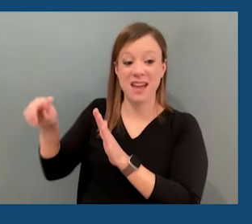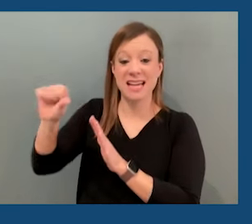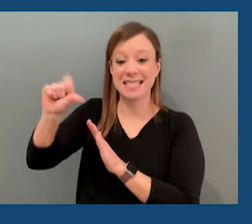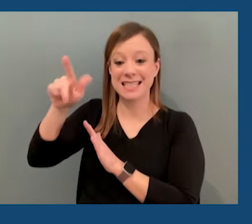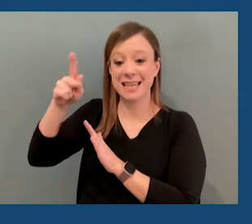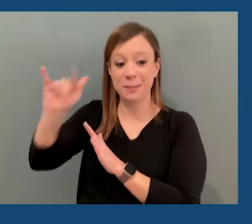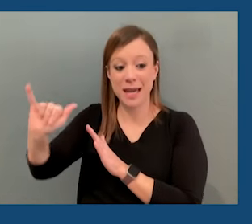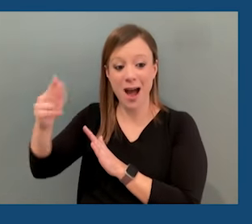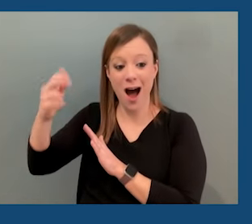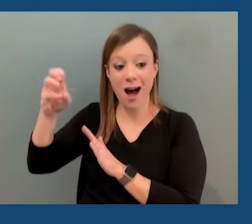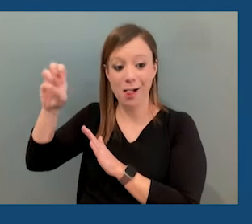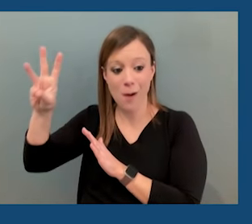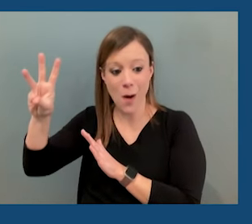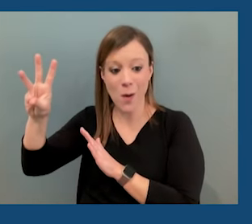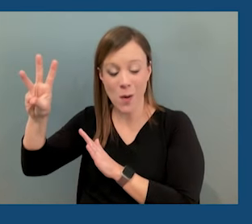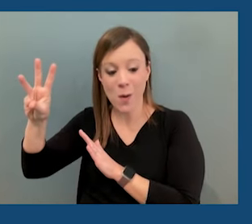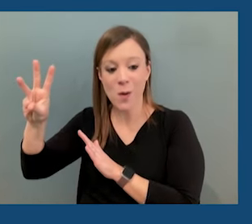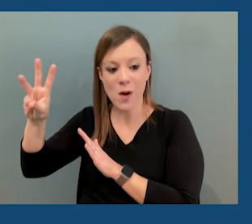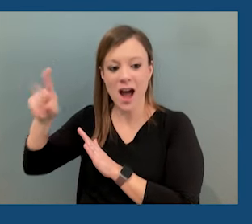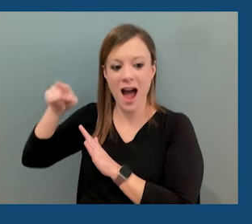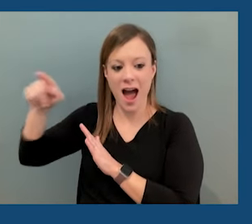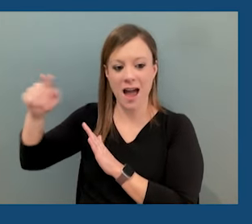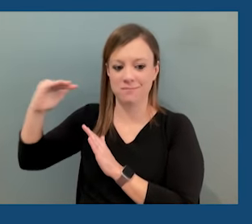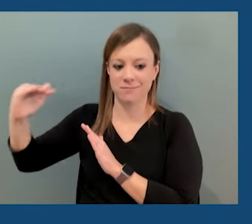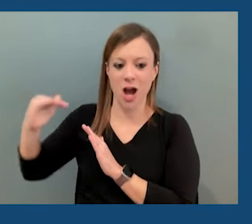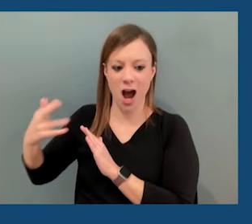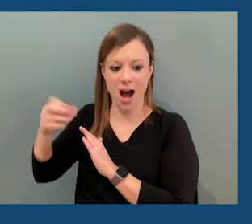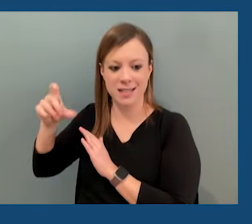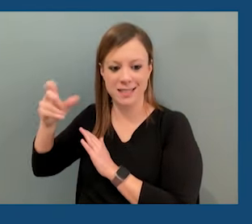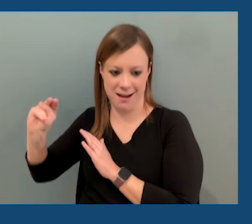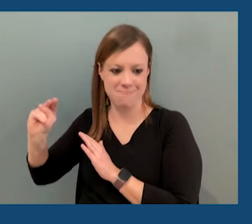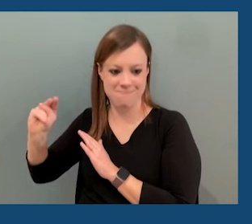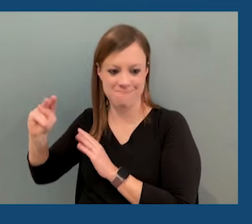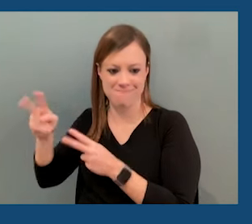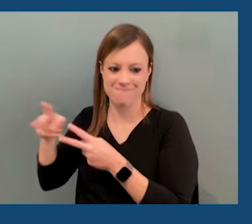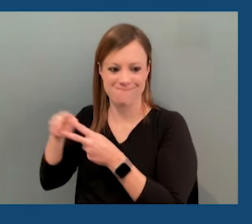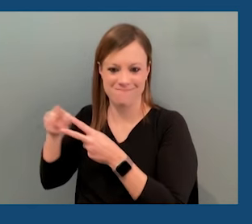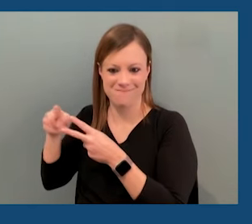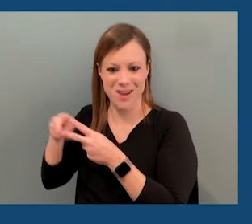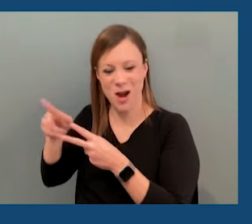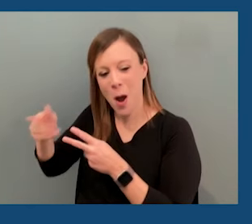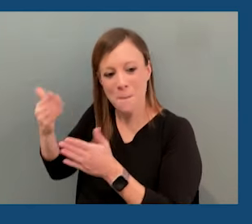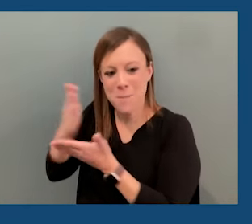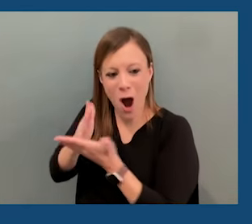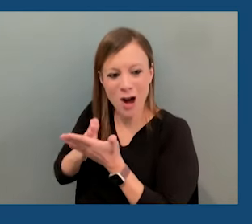as part of the New York Forward program. So we'll be with you the entire